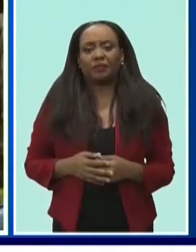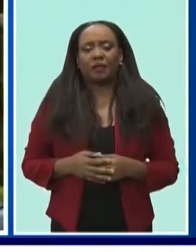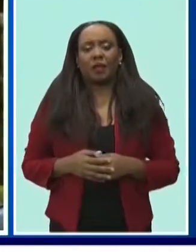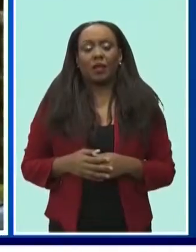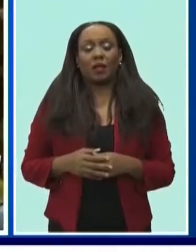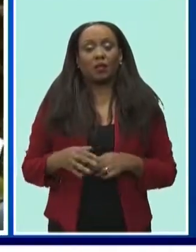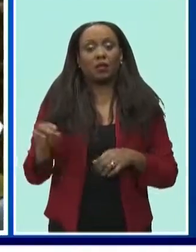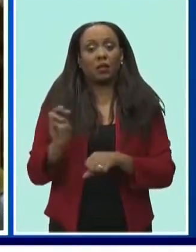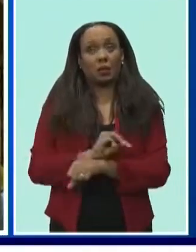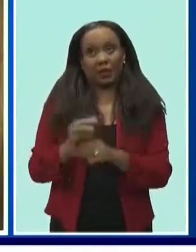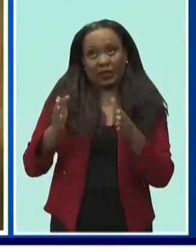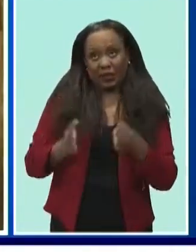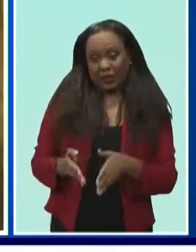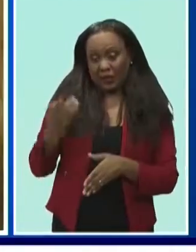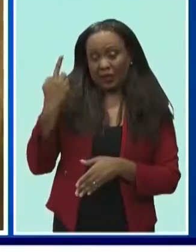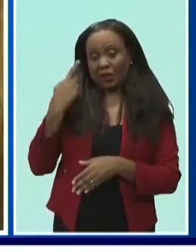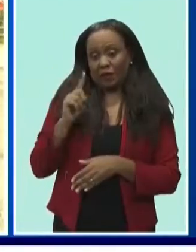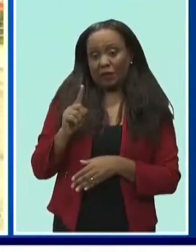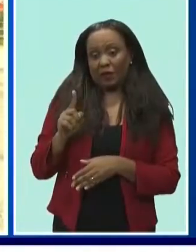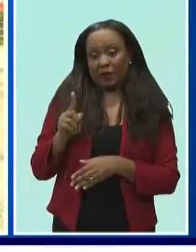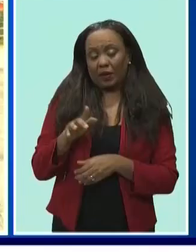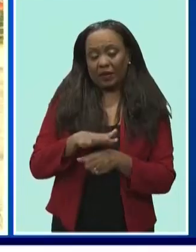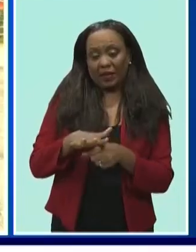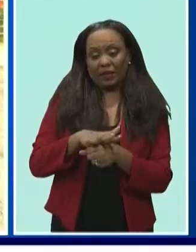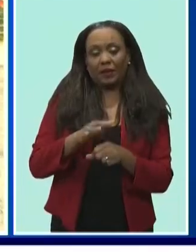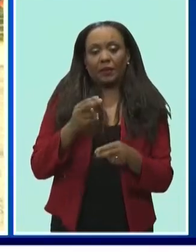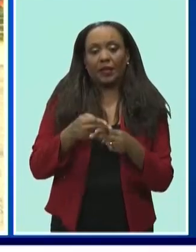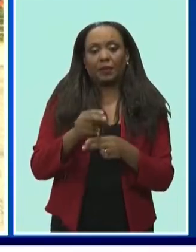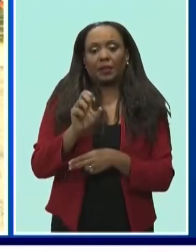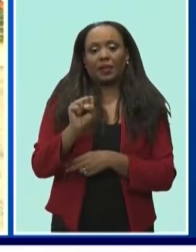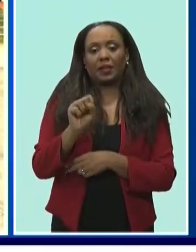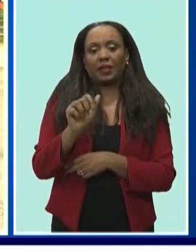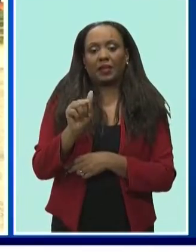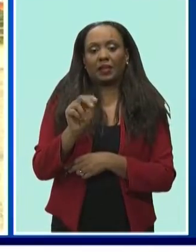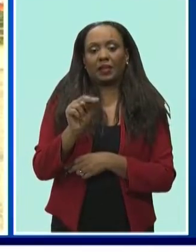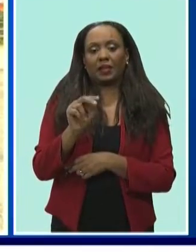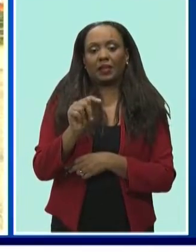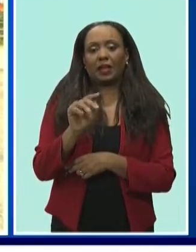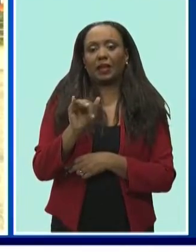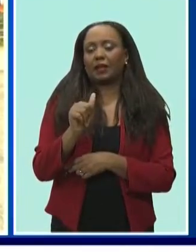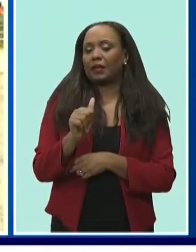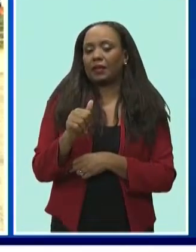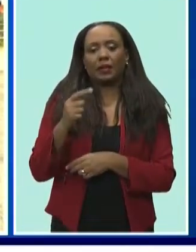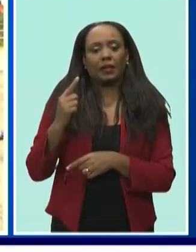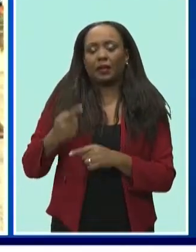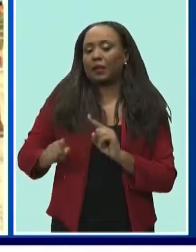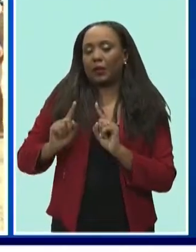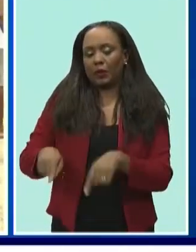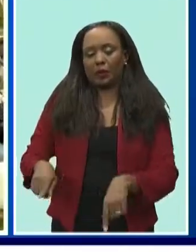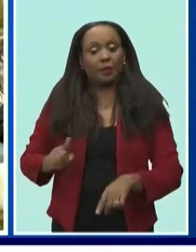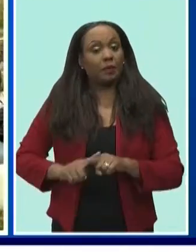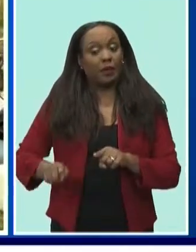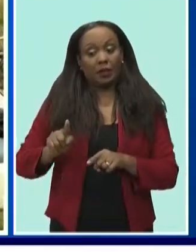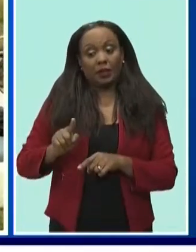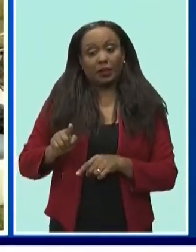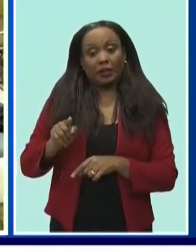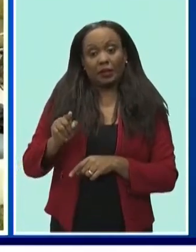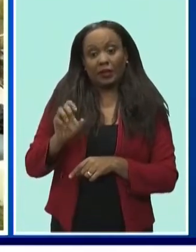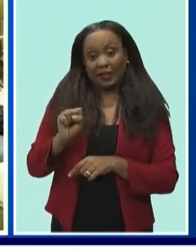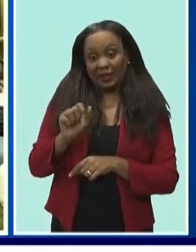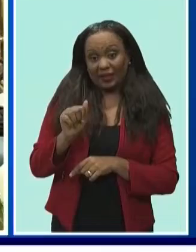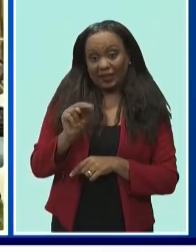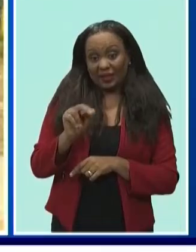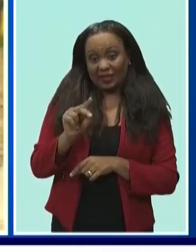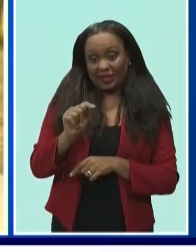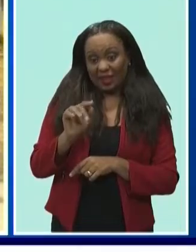the area Santia Bradshaw was unavailable, but her father and former MP Delal Bradshaw visited the scene. He told CBC